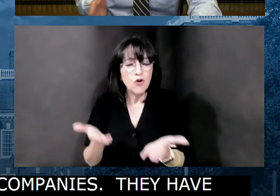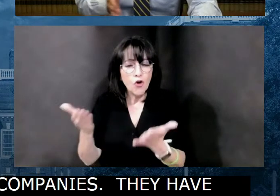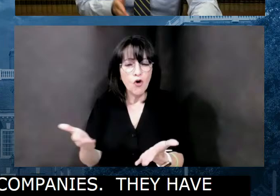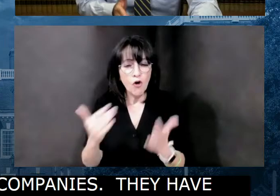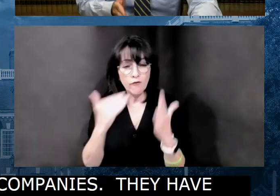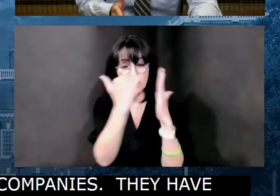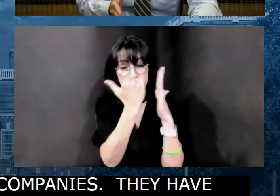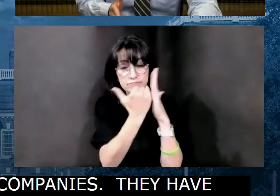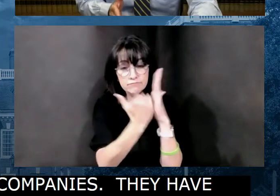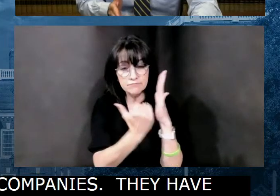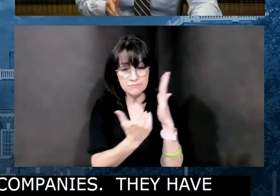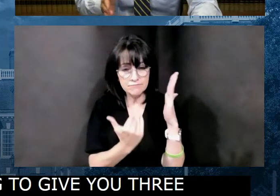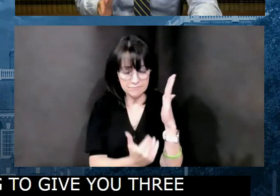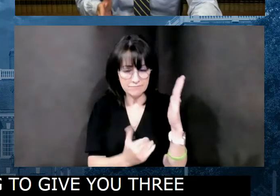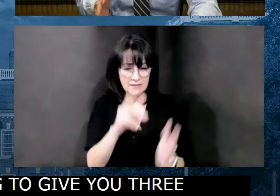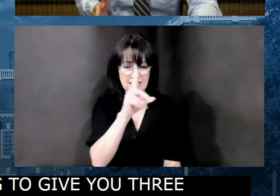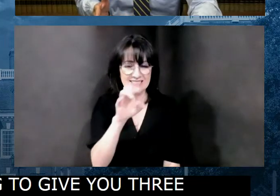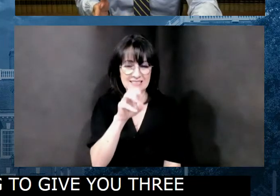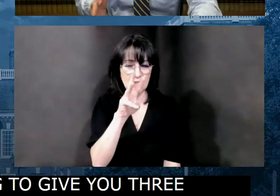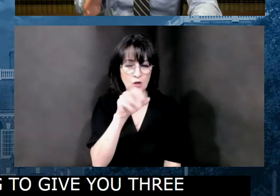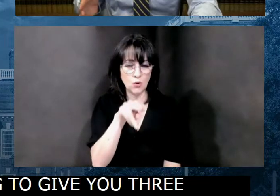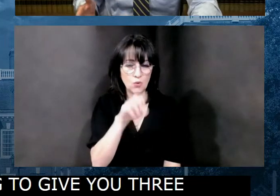dewins.org/partners. That's